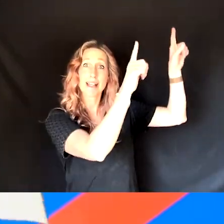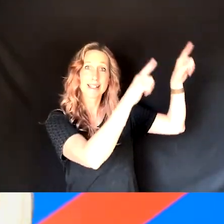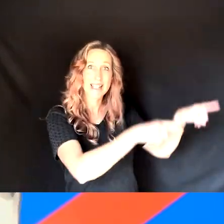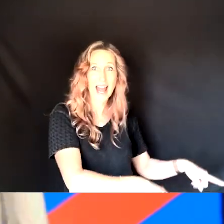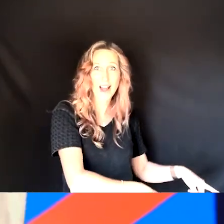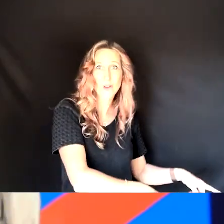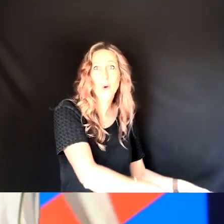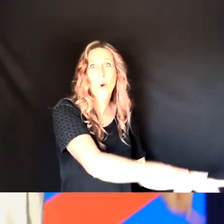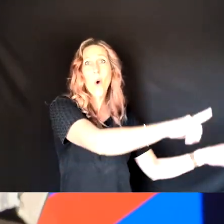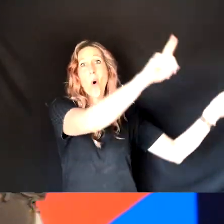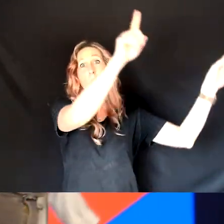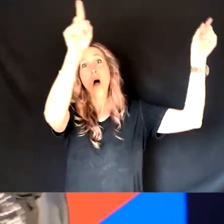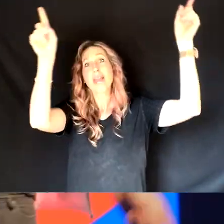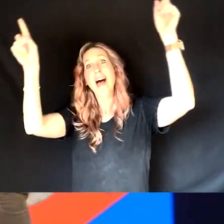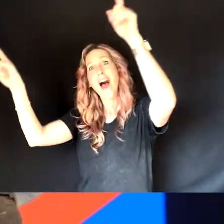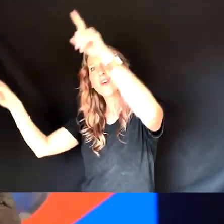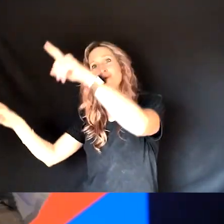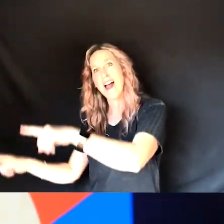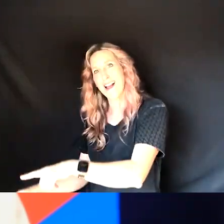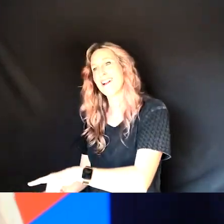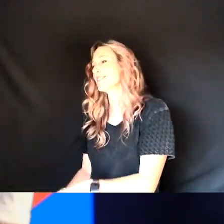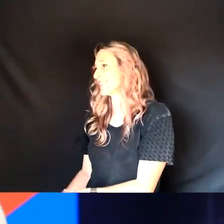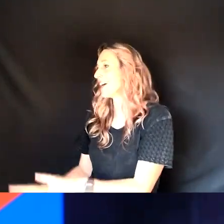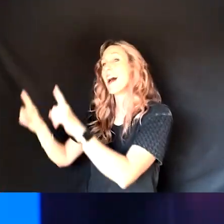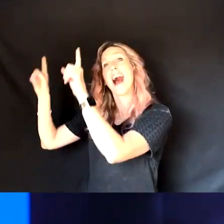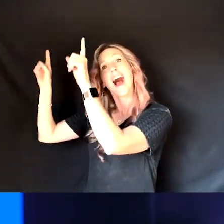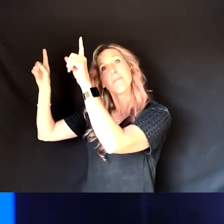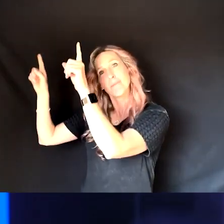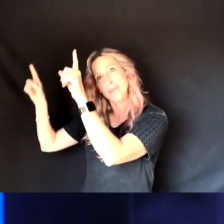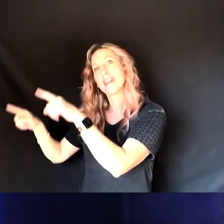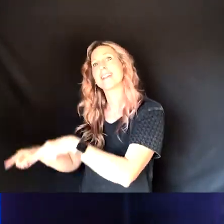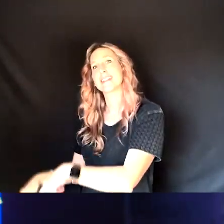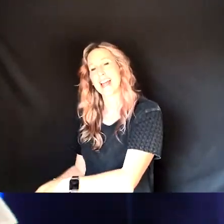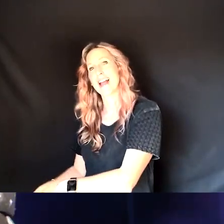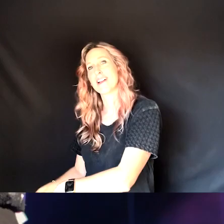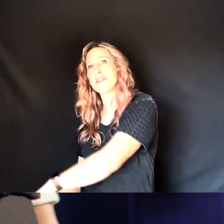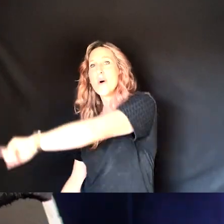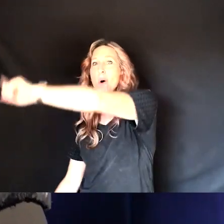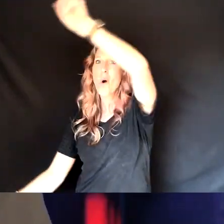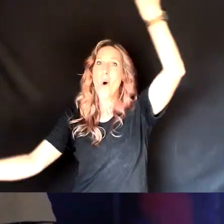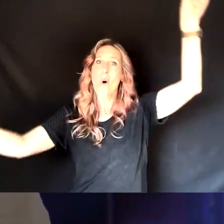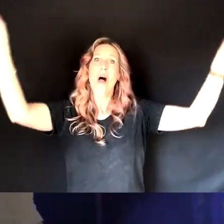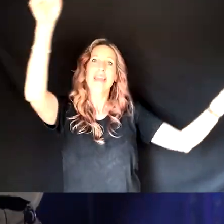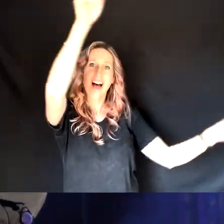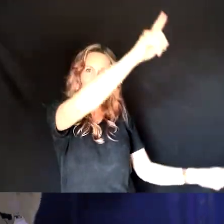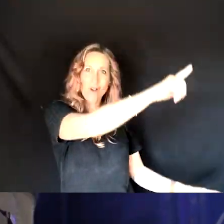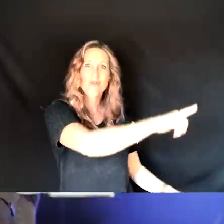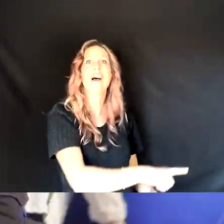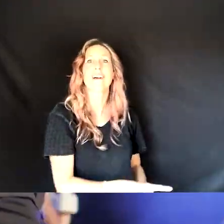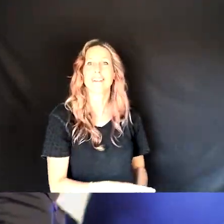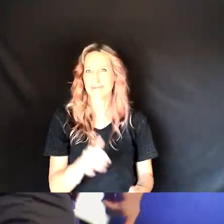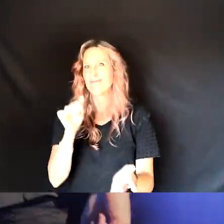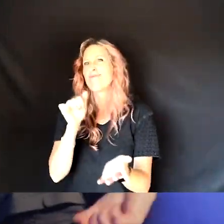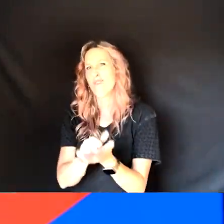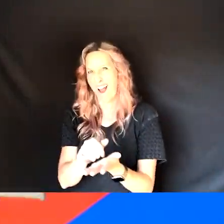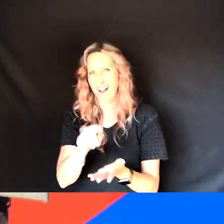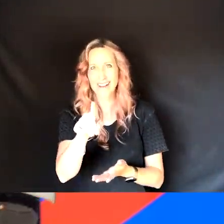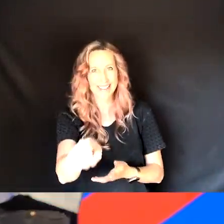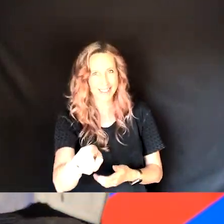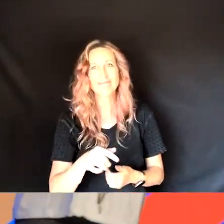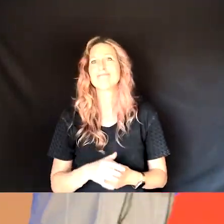up, down, all around, up, down, and all around. Yeah, you got